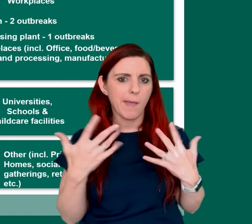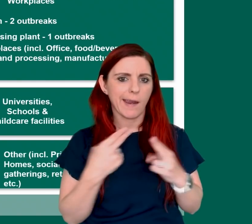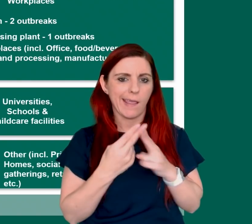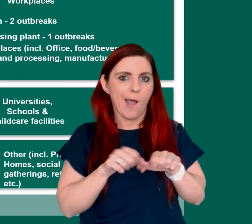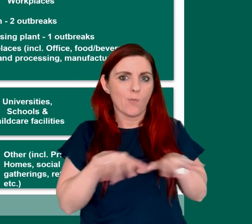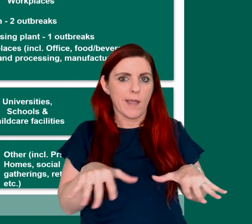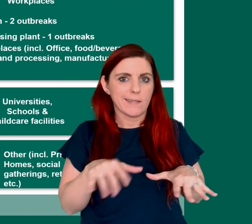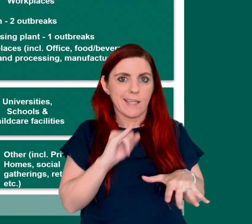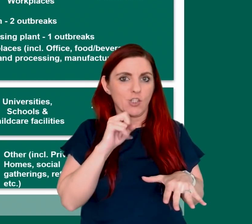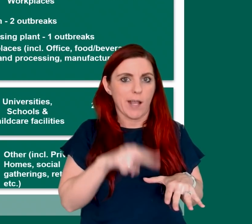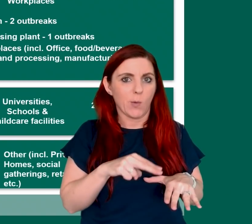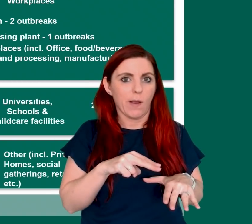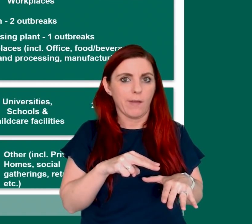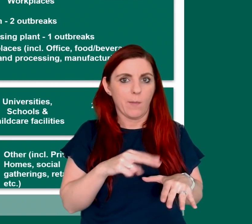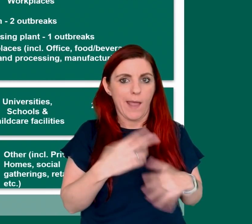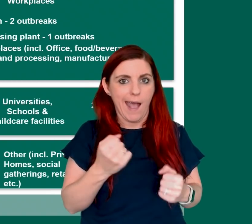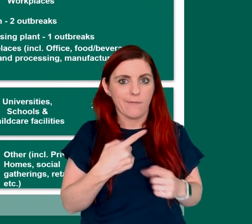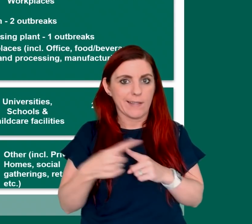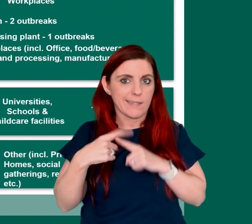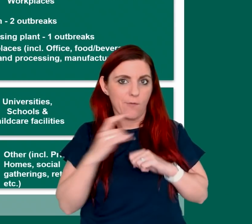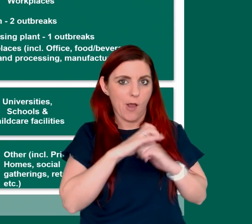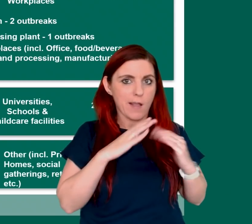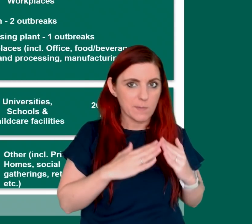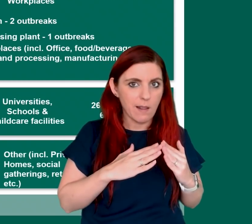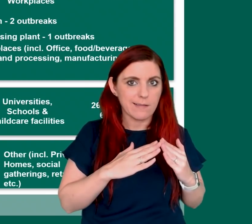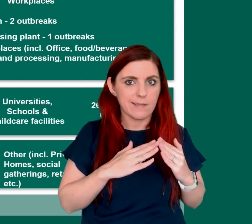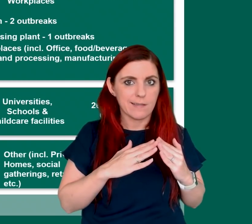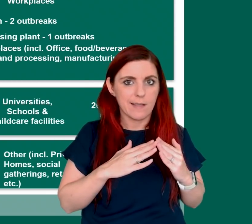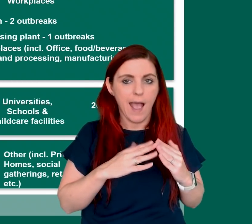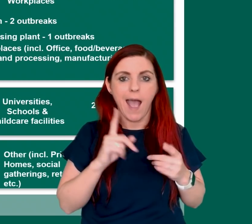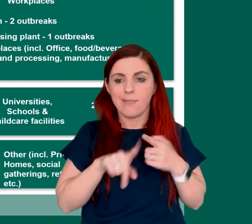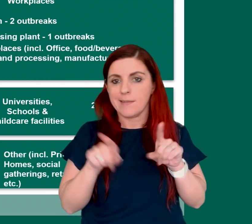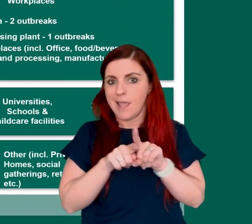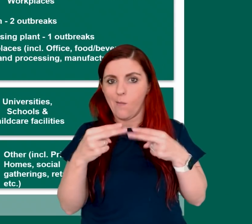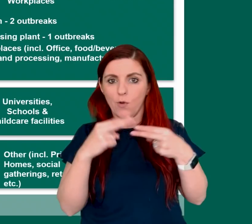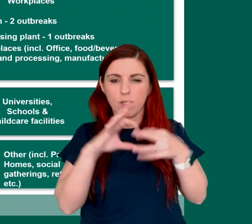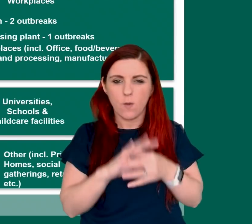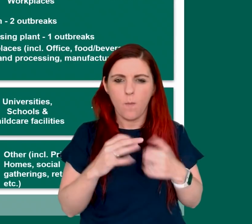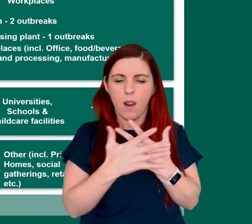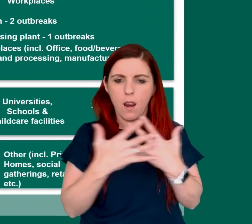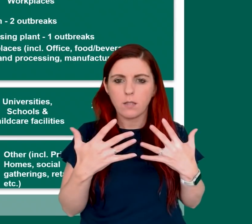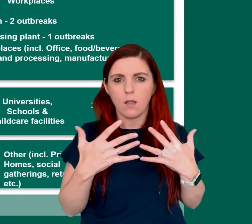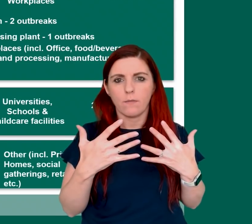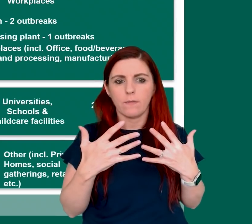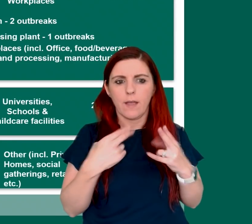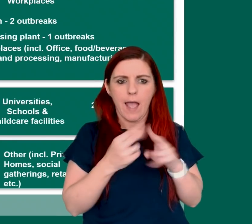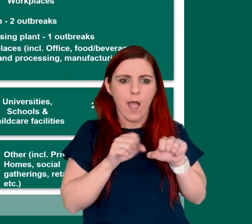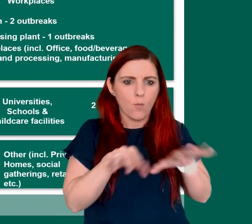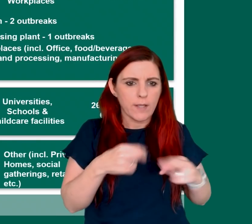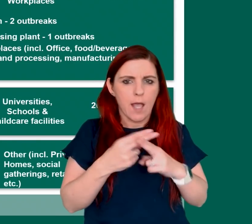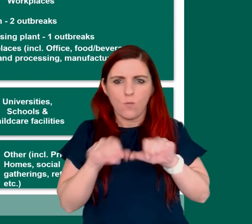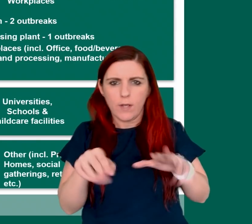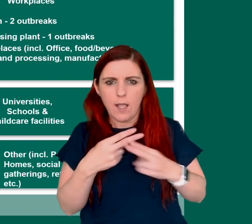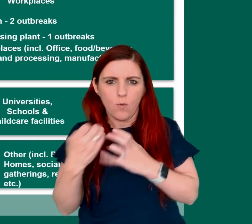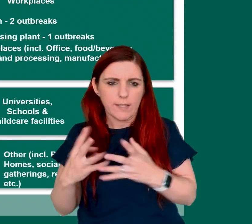in January through multiple outbreaks in one hospital setting. And again, with nursing homes, where we saw 7, 8 outbreaks a day associated with